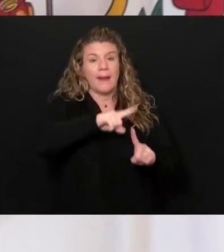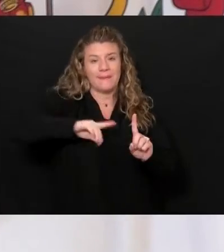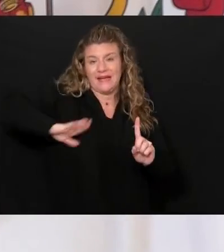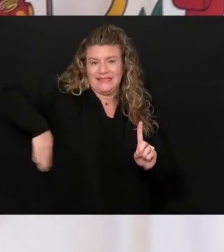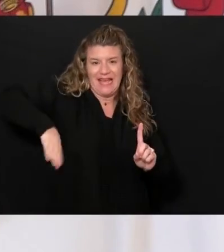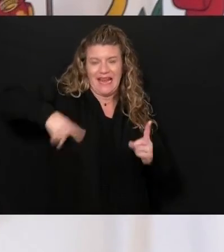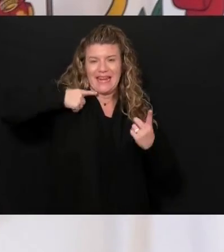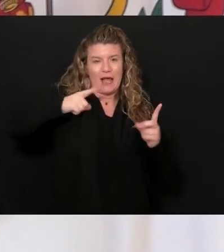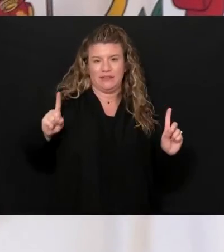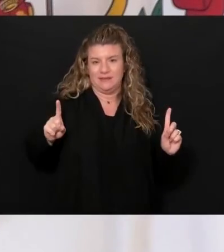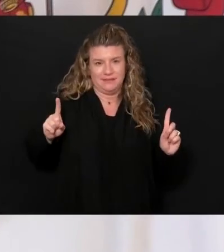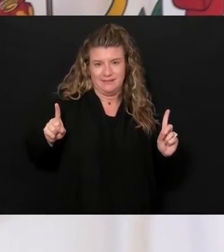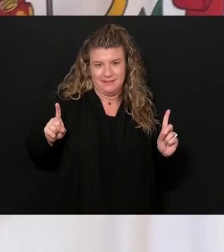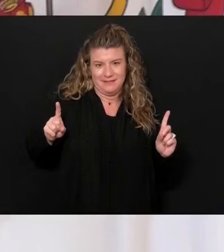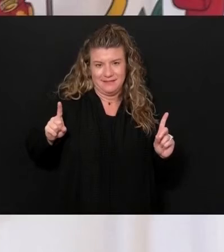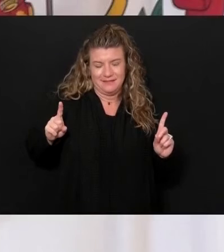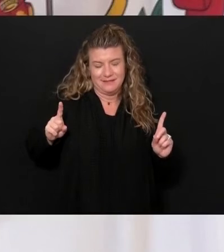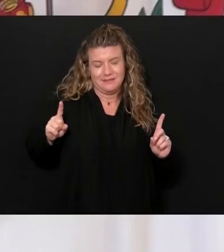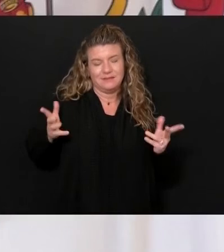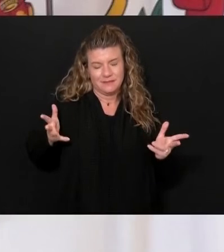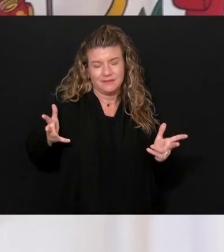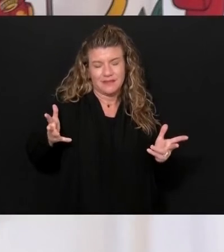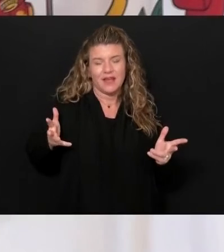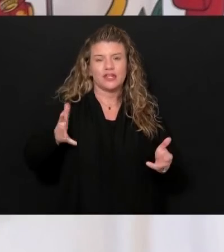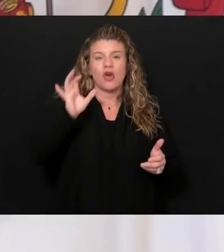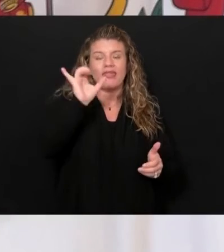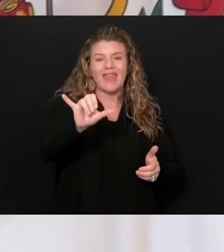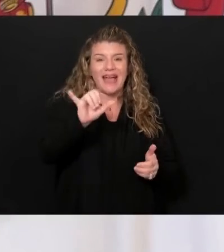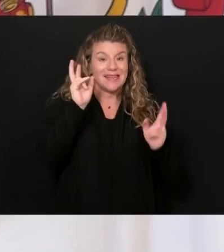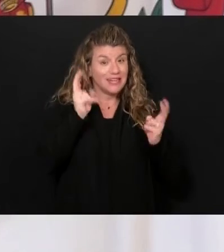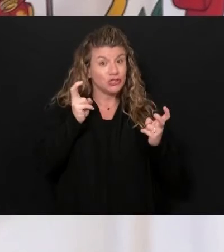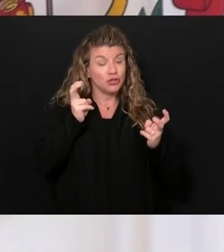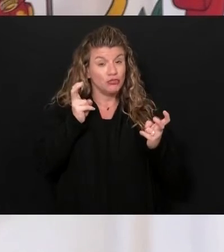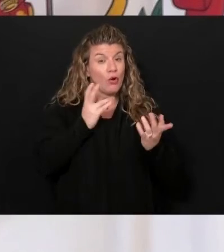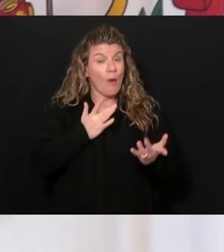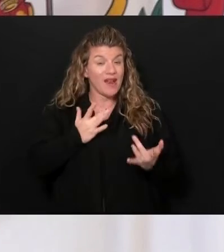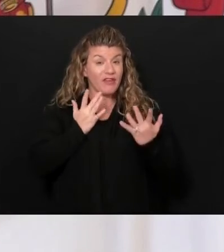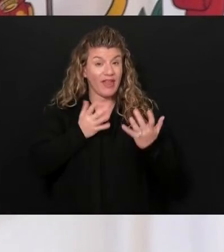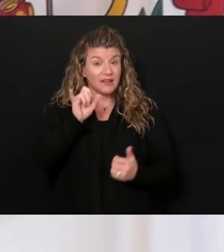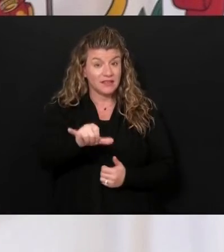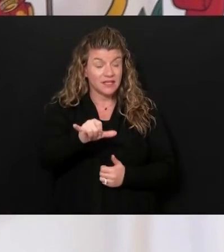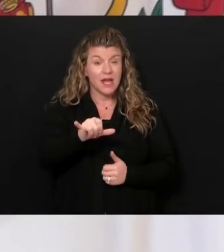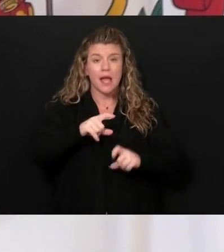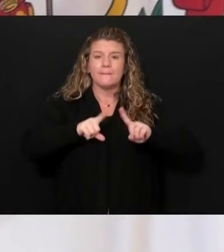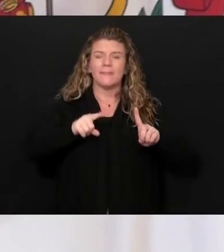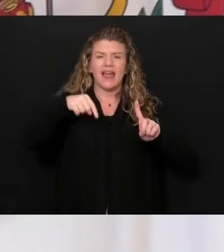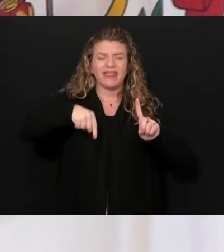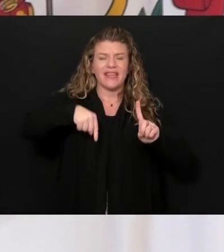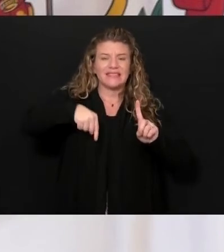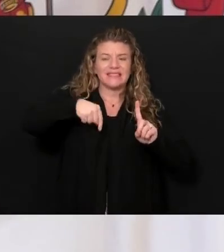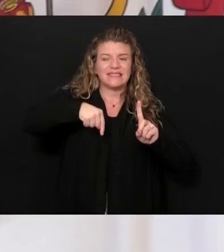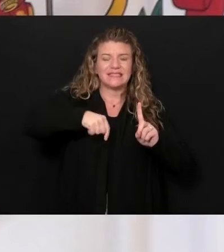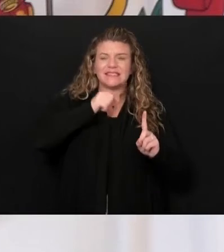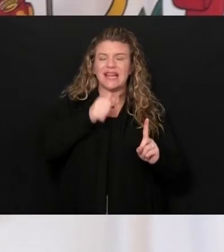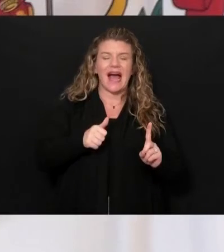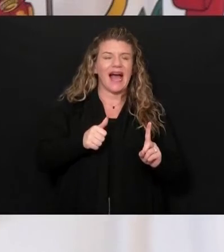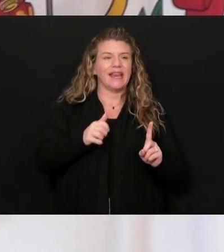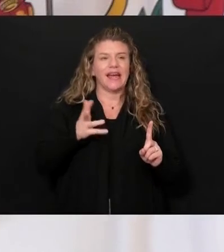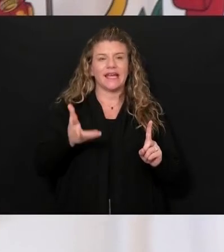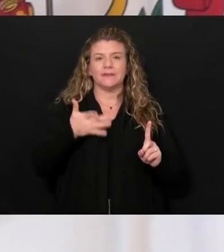not done it yet. And so that's an issue. But this is not